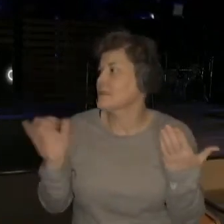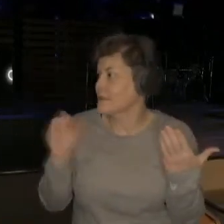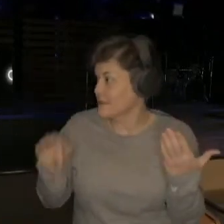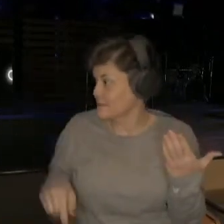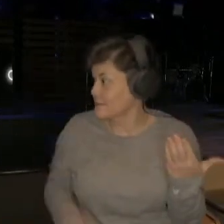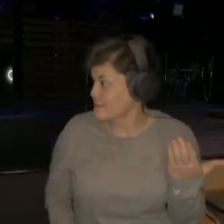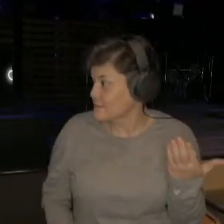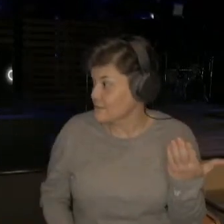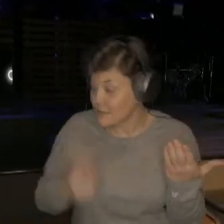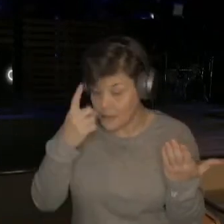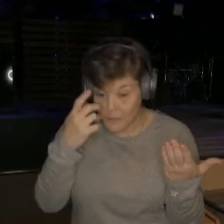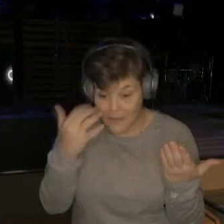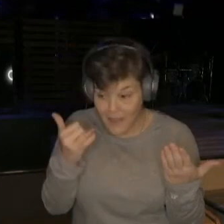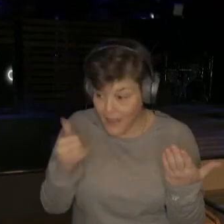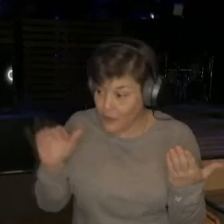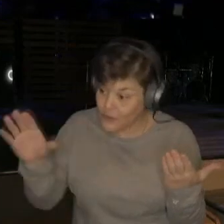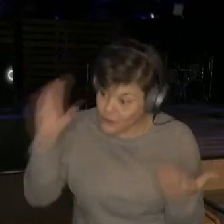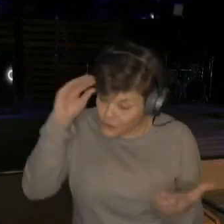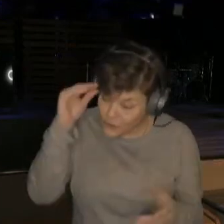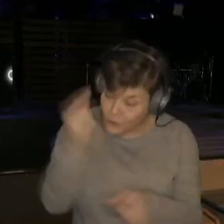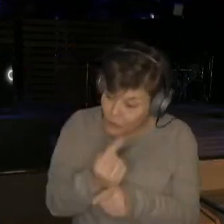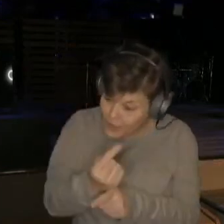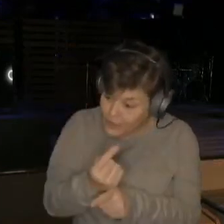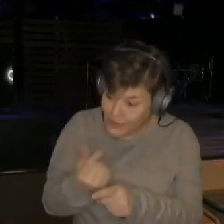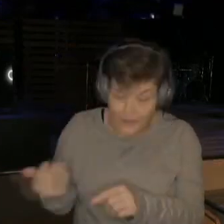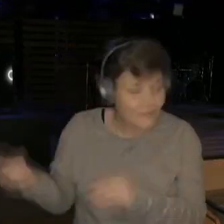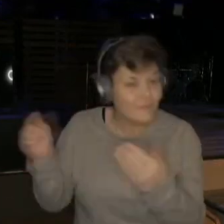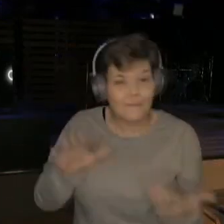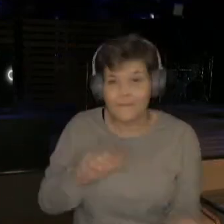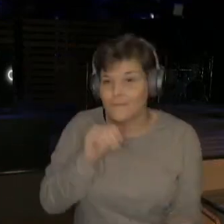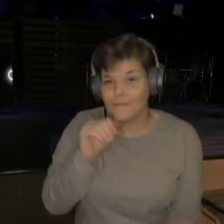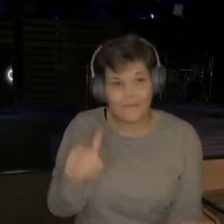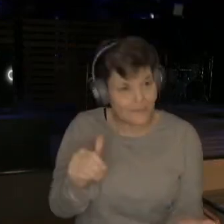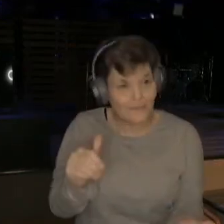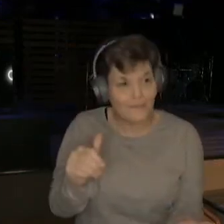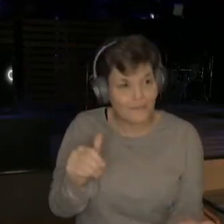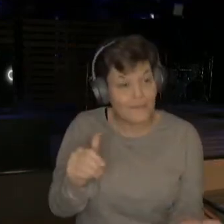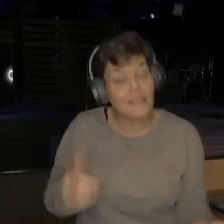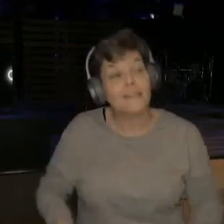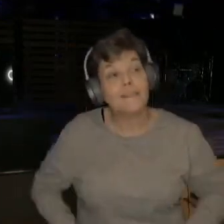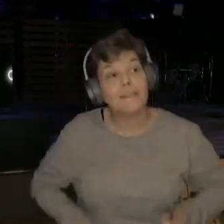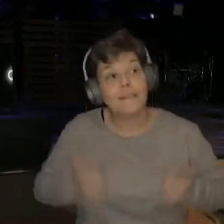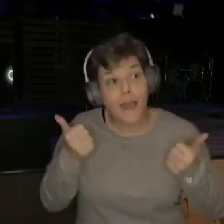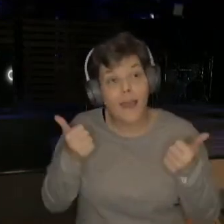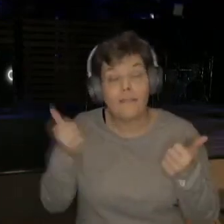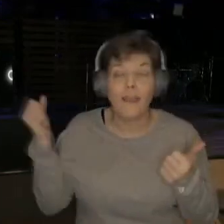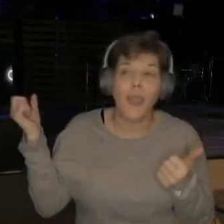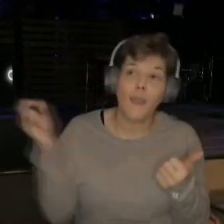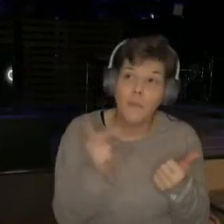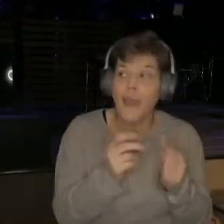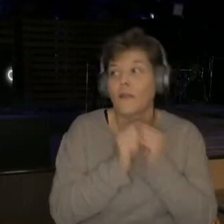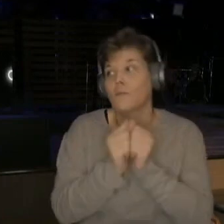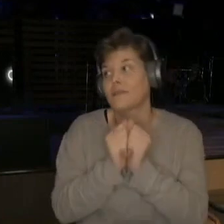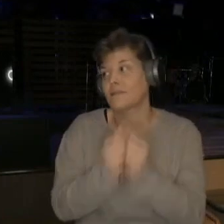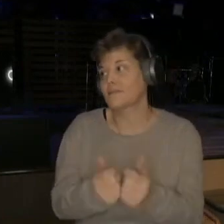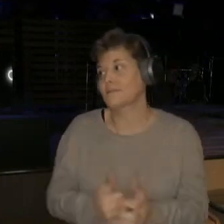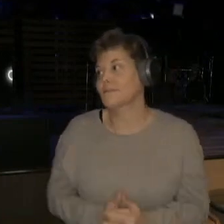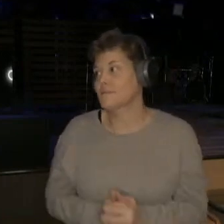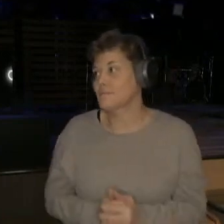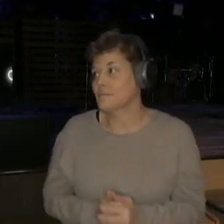gone, but now he's alive and back with us again. He was